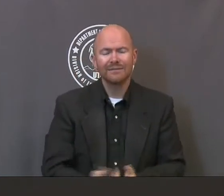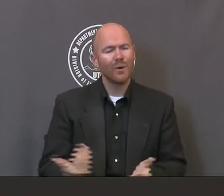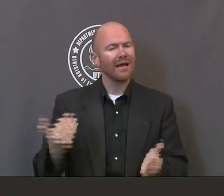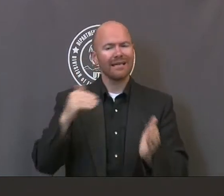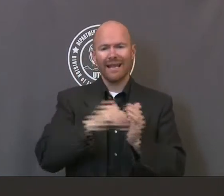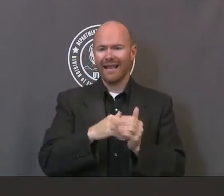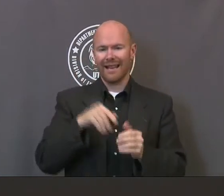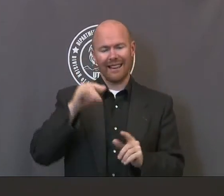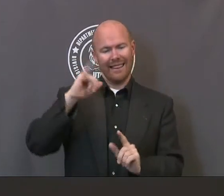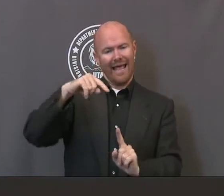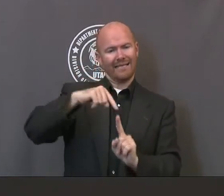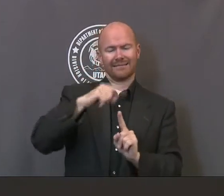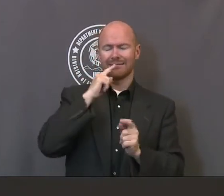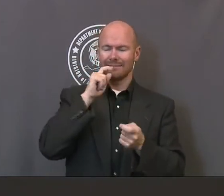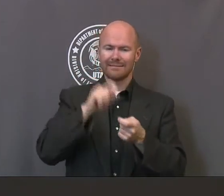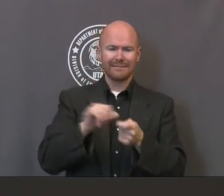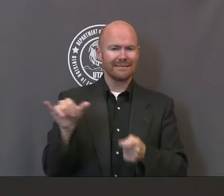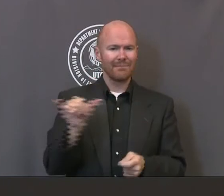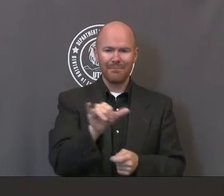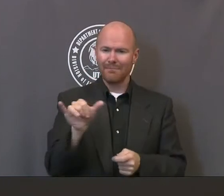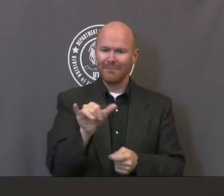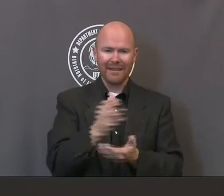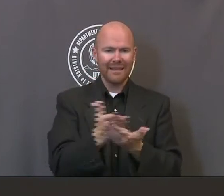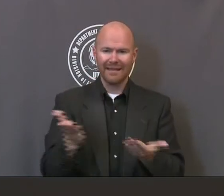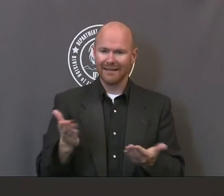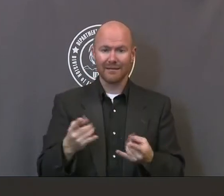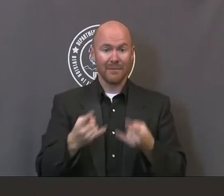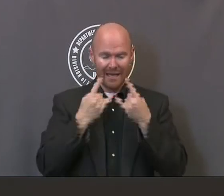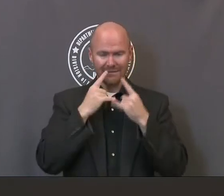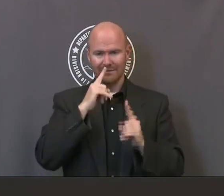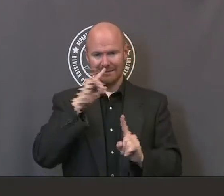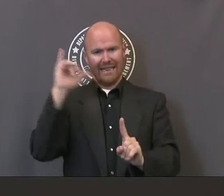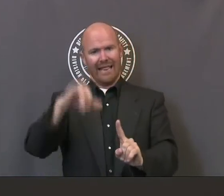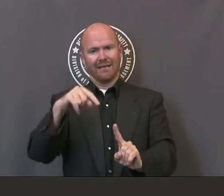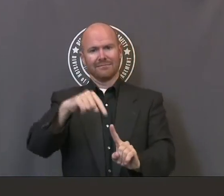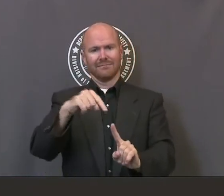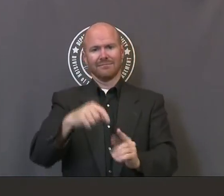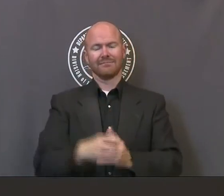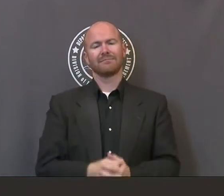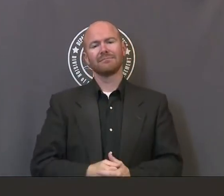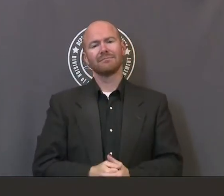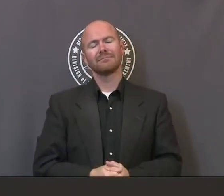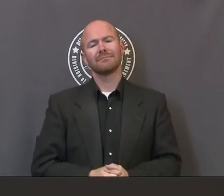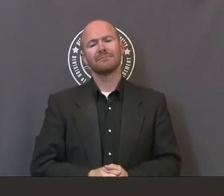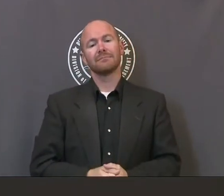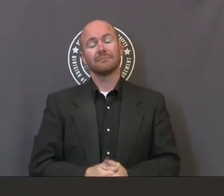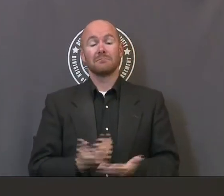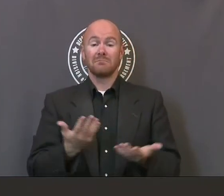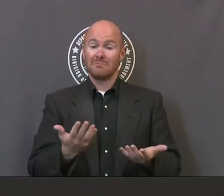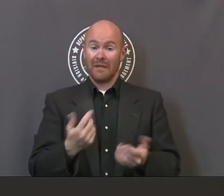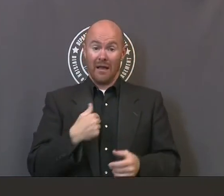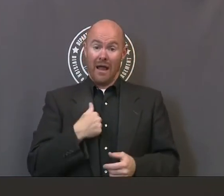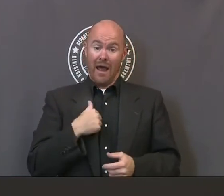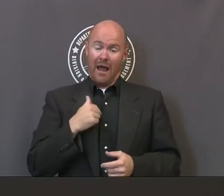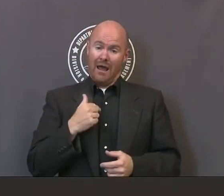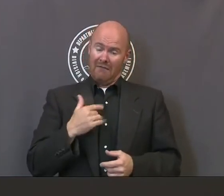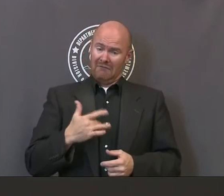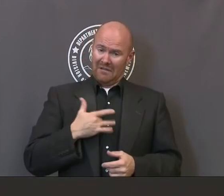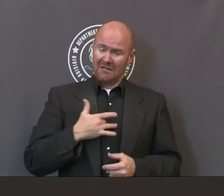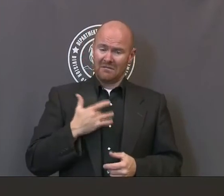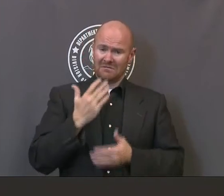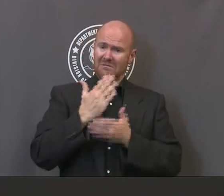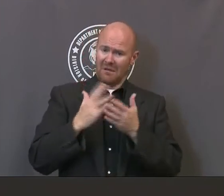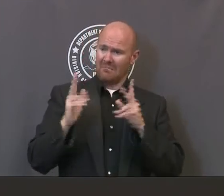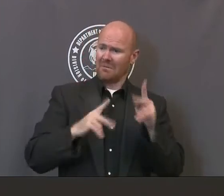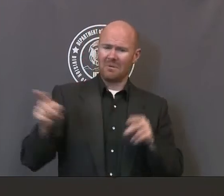make those kinds of judgments. That's the same thing today. So again, being a realist, I know that there's some people